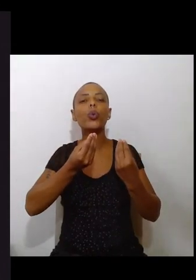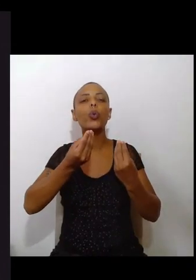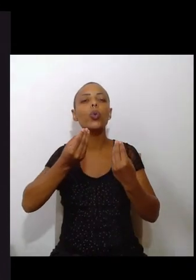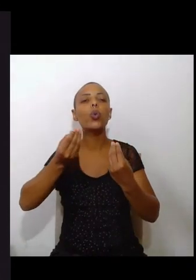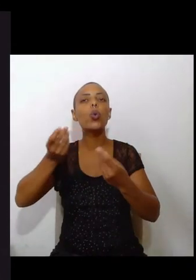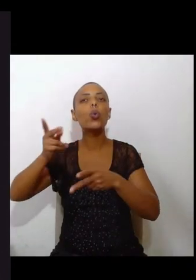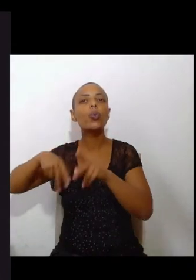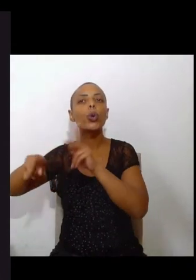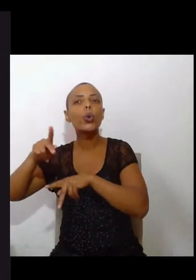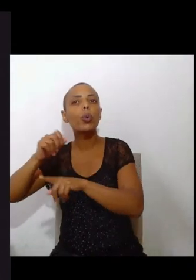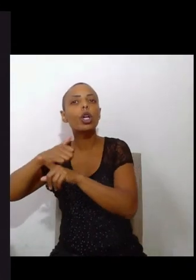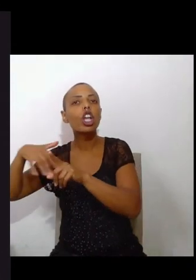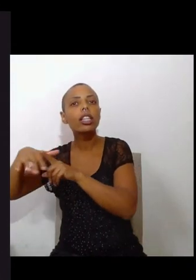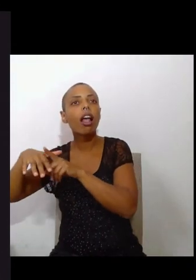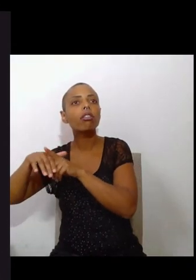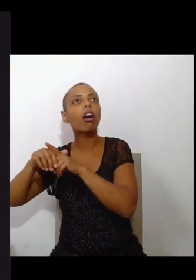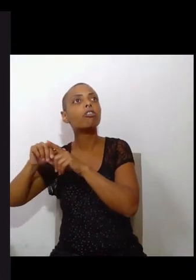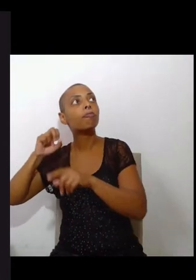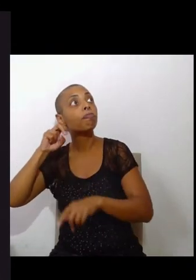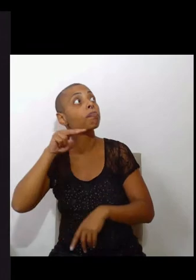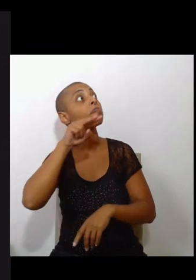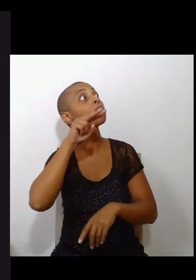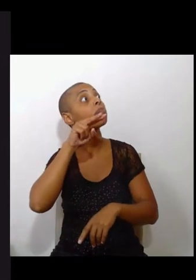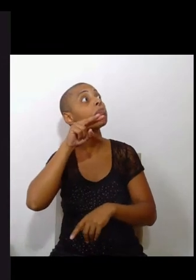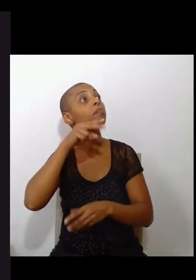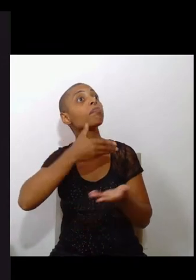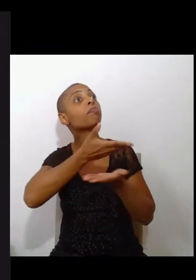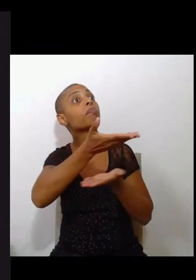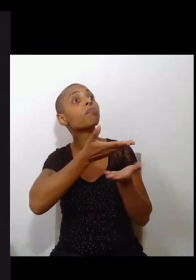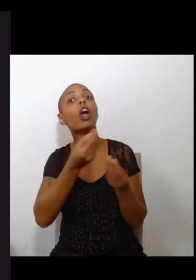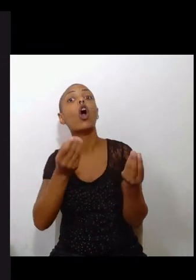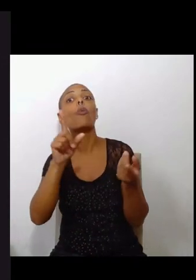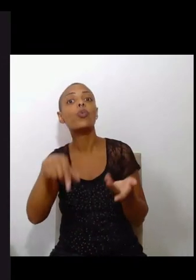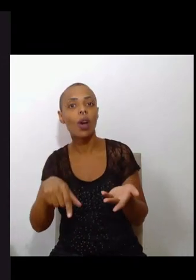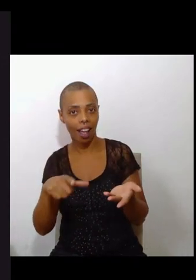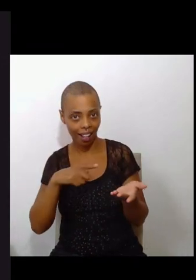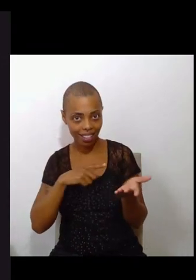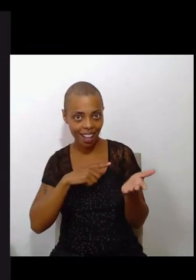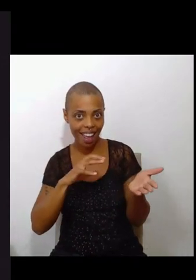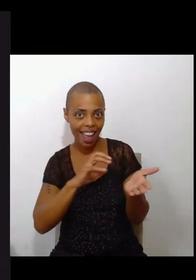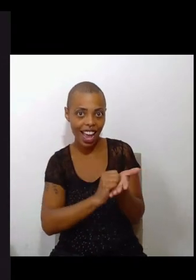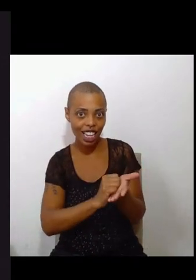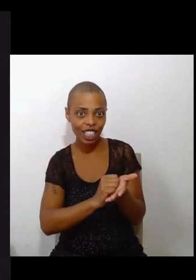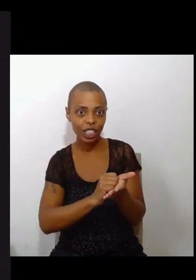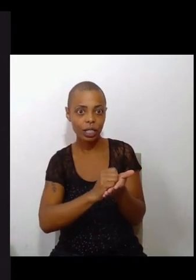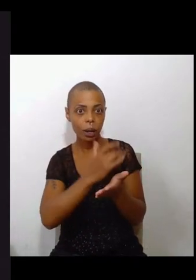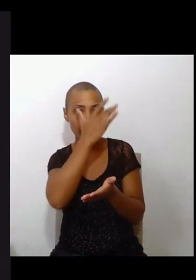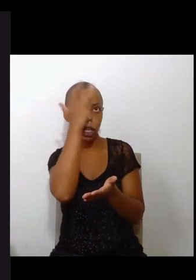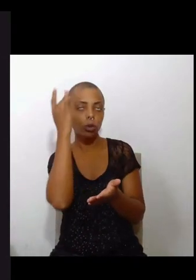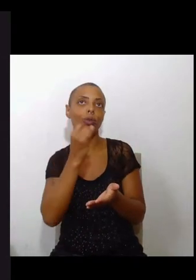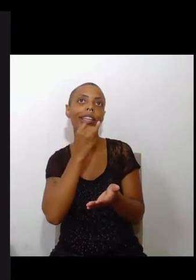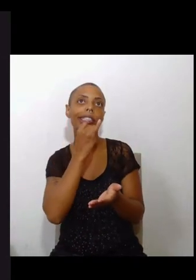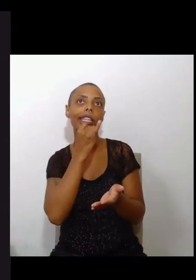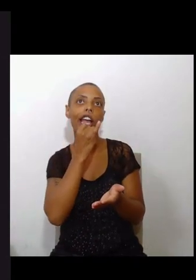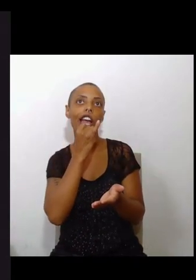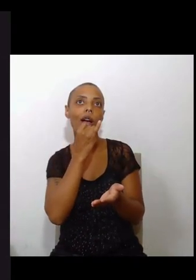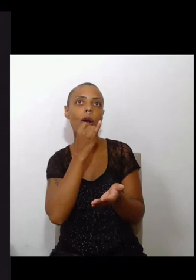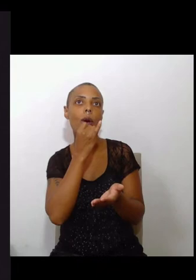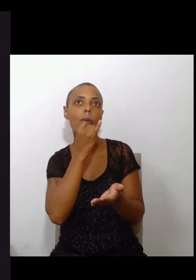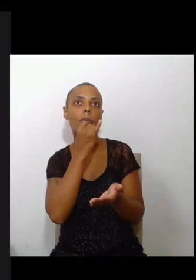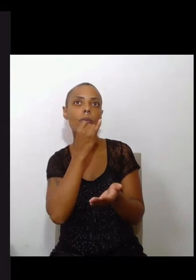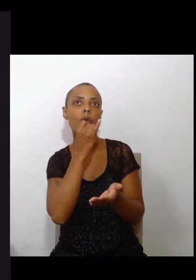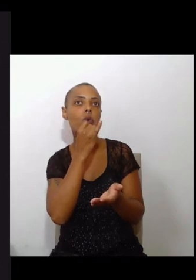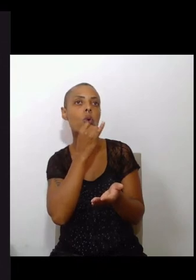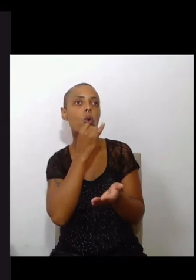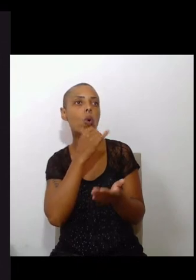about the interactions between the society at large with those works of art have people disrespected